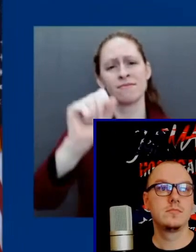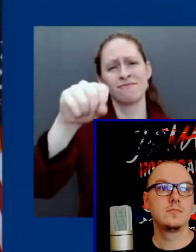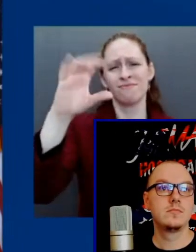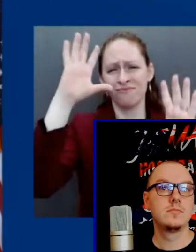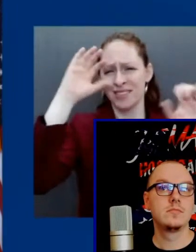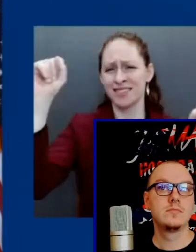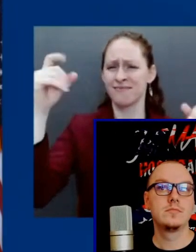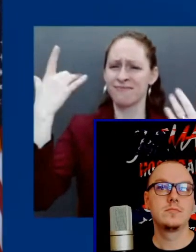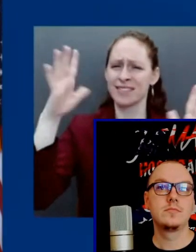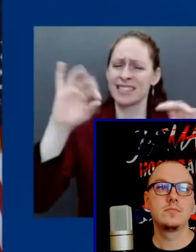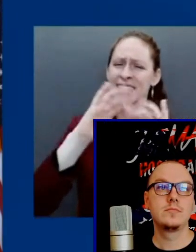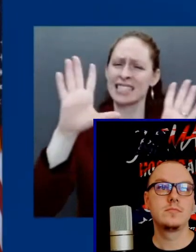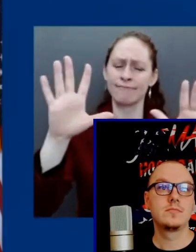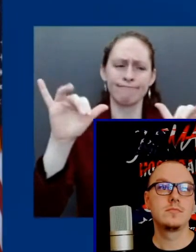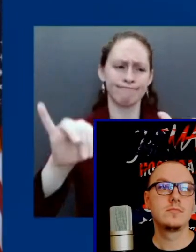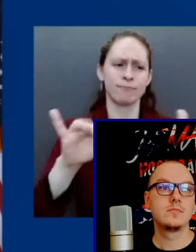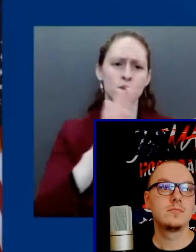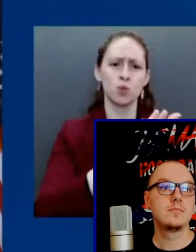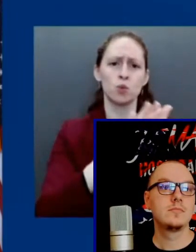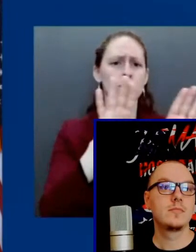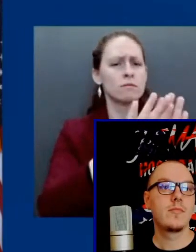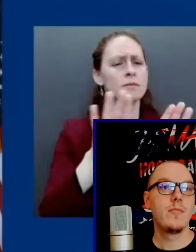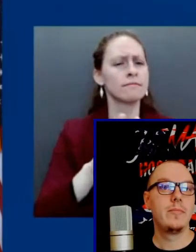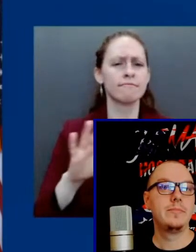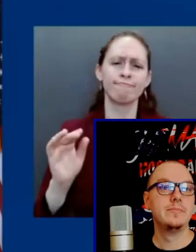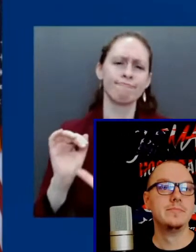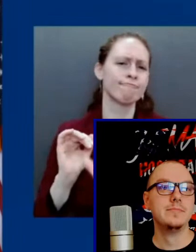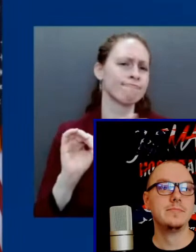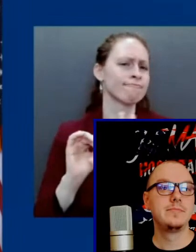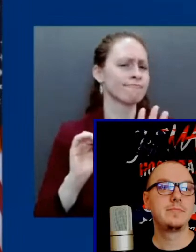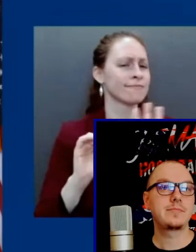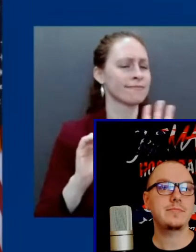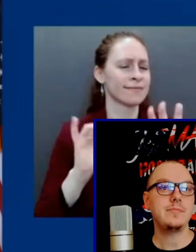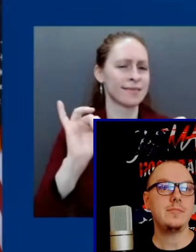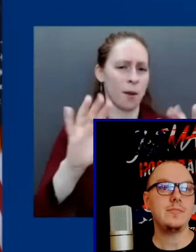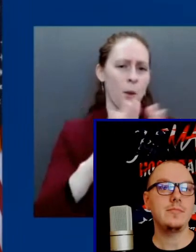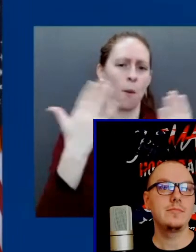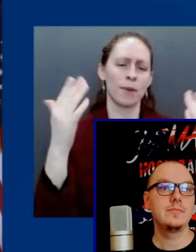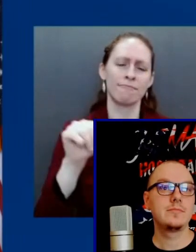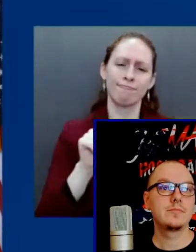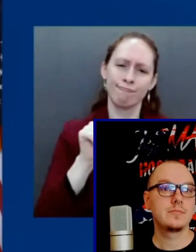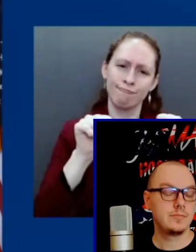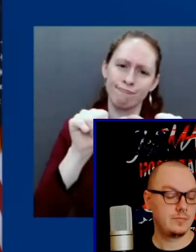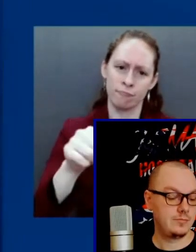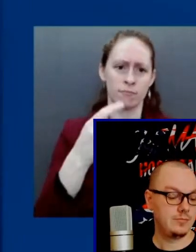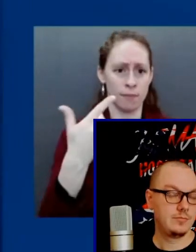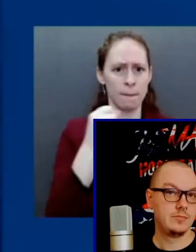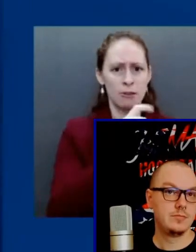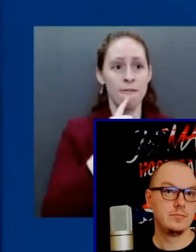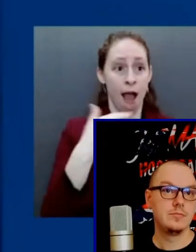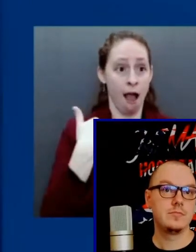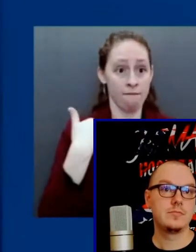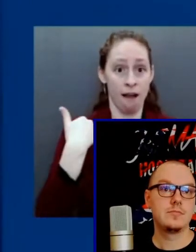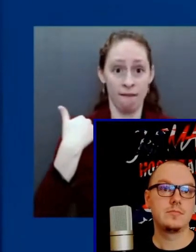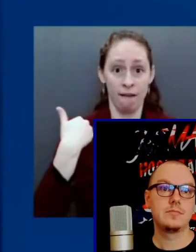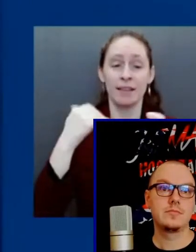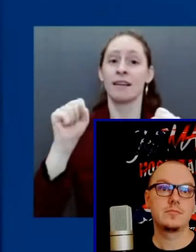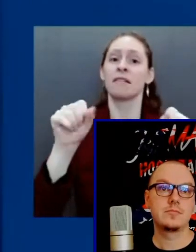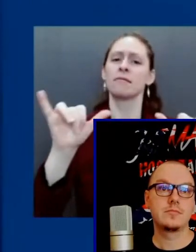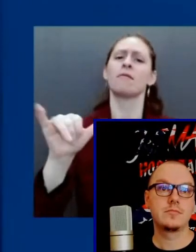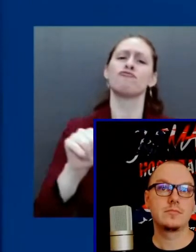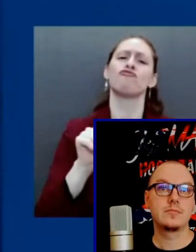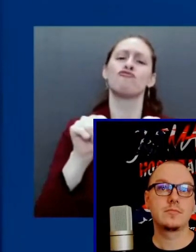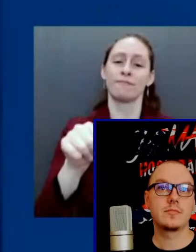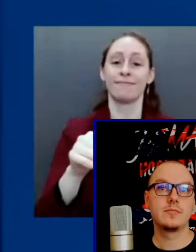to ensure they can be open. Come on, man. With that, over to Dr. Walensky. Dr. Walensky? Thank you, Jeff.